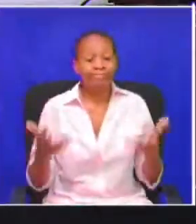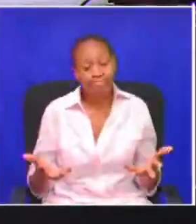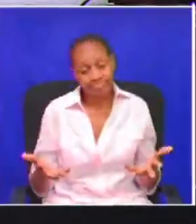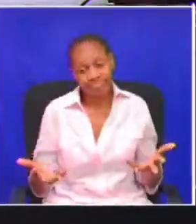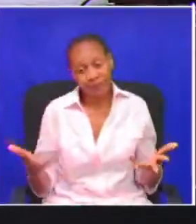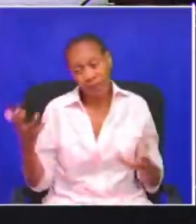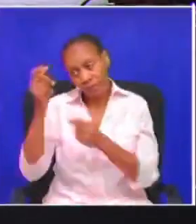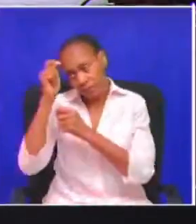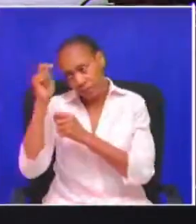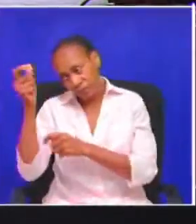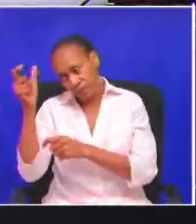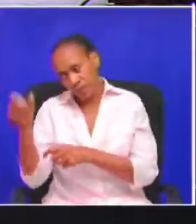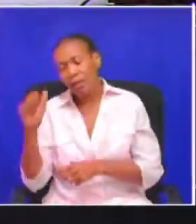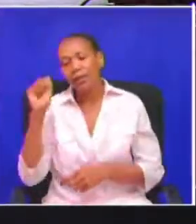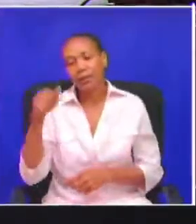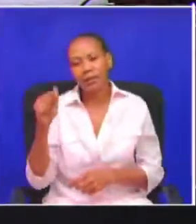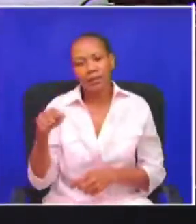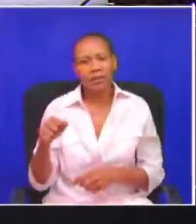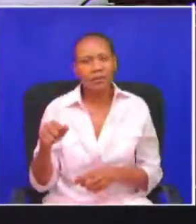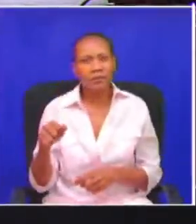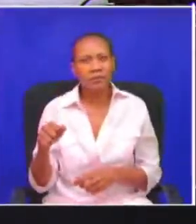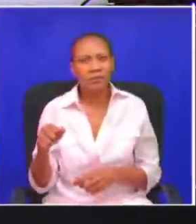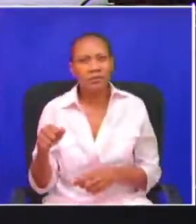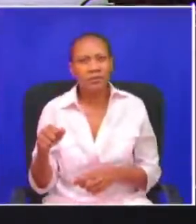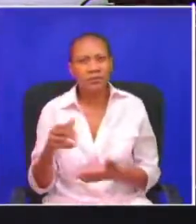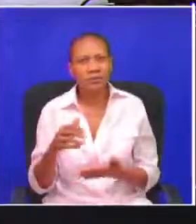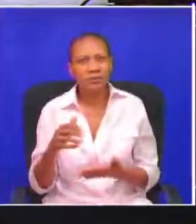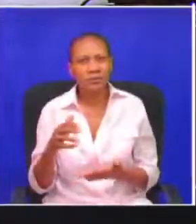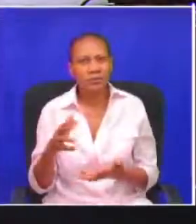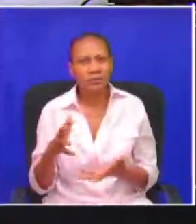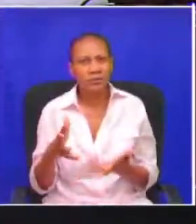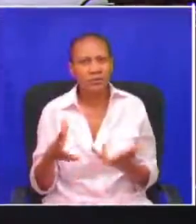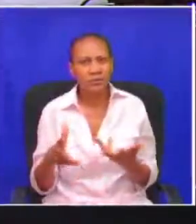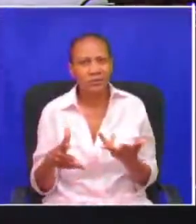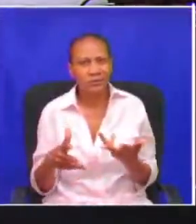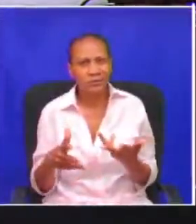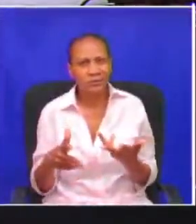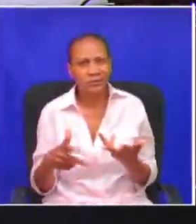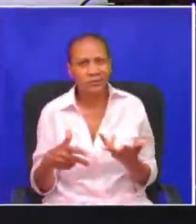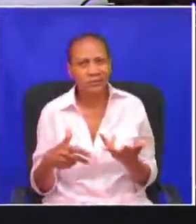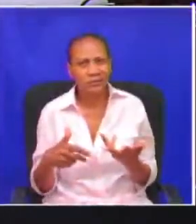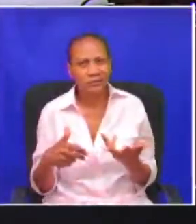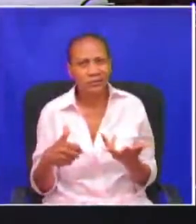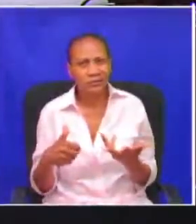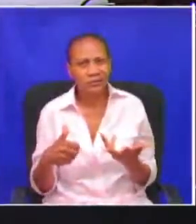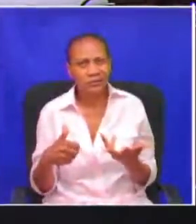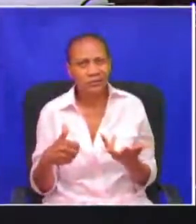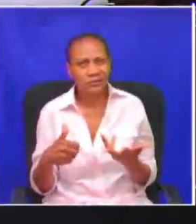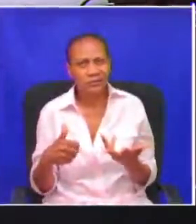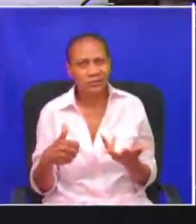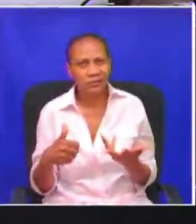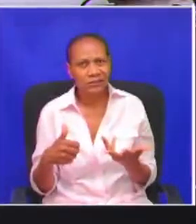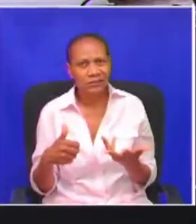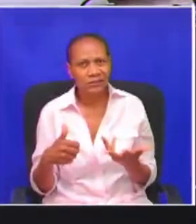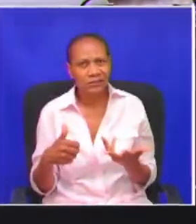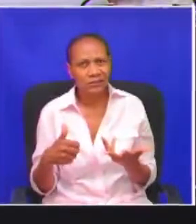Honorable Speaker, ewe akhona amazwe azimisele ukuthi asebenzane kakuhle nathi.